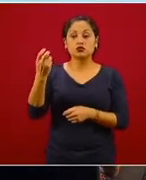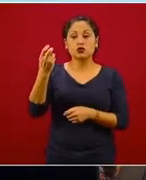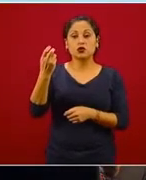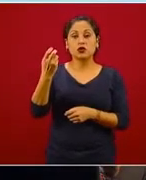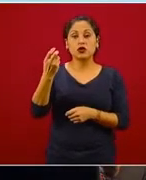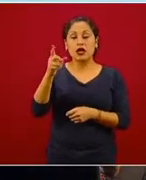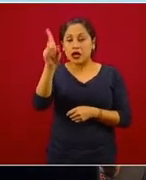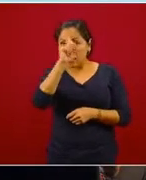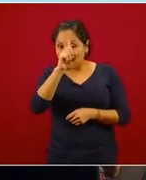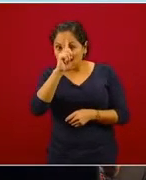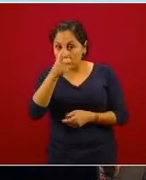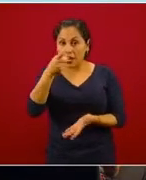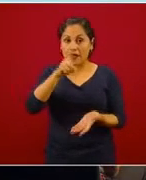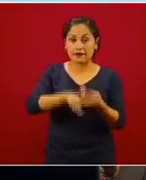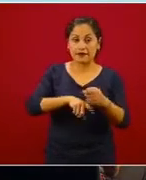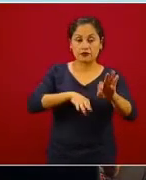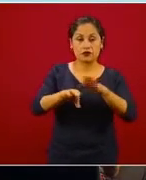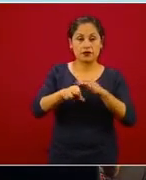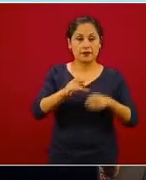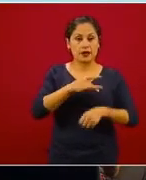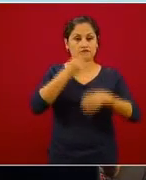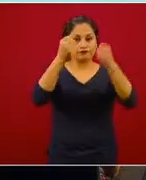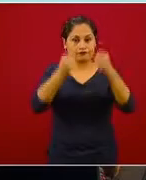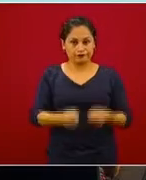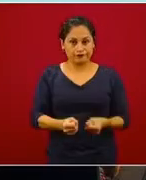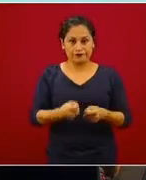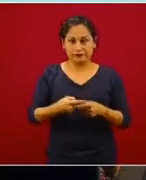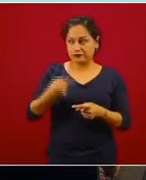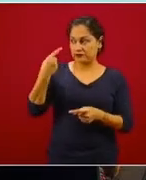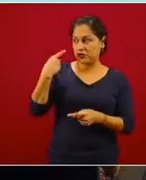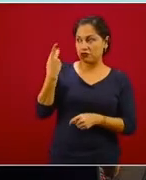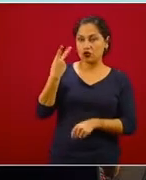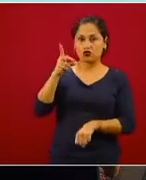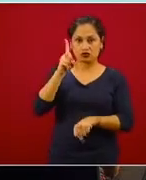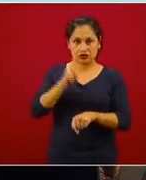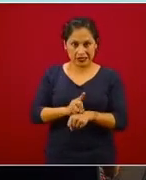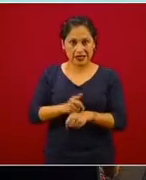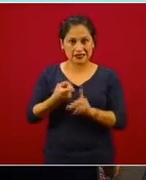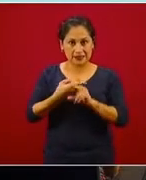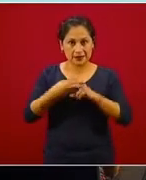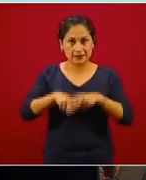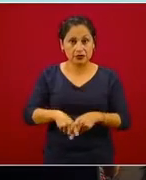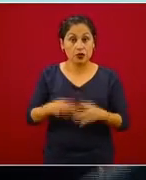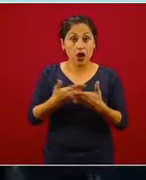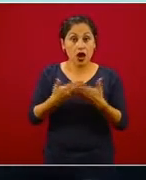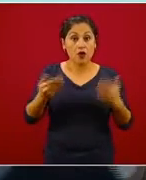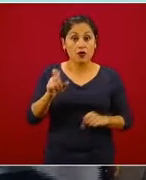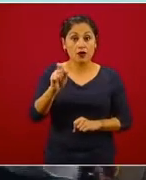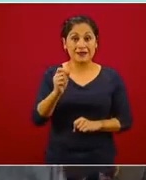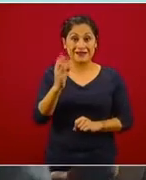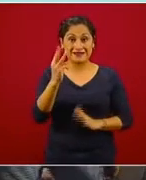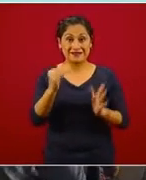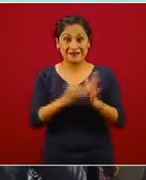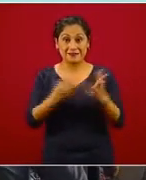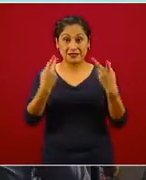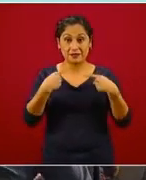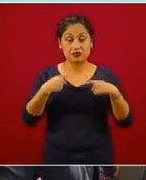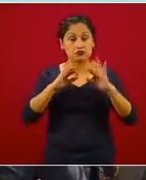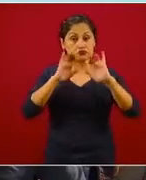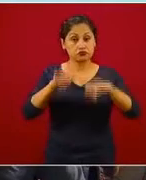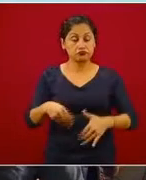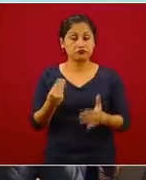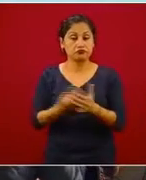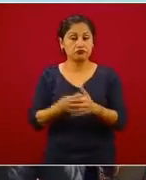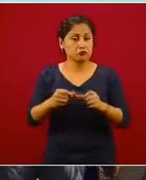Now, for the recommendations for the safe work environment, we put it up